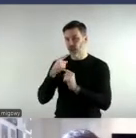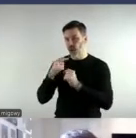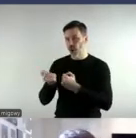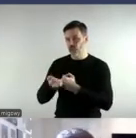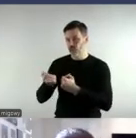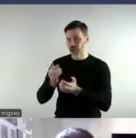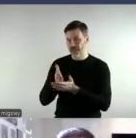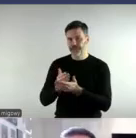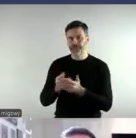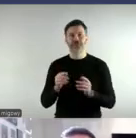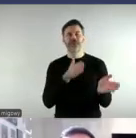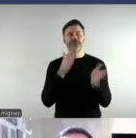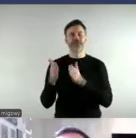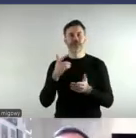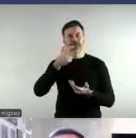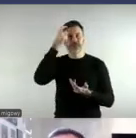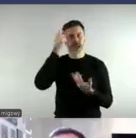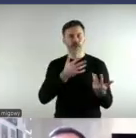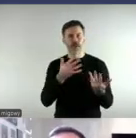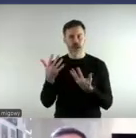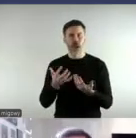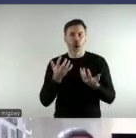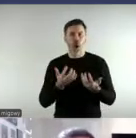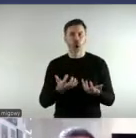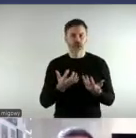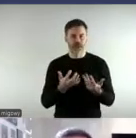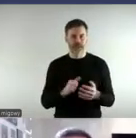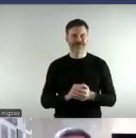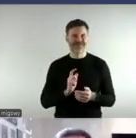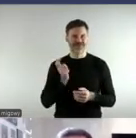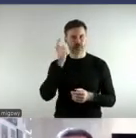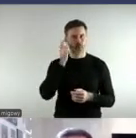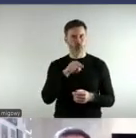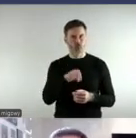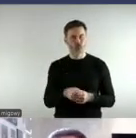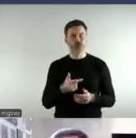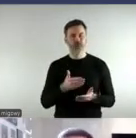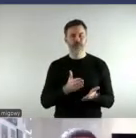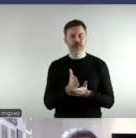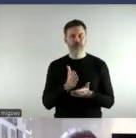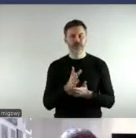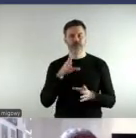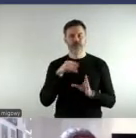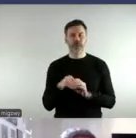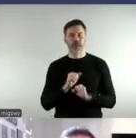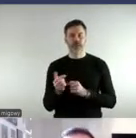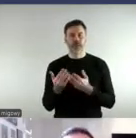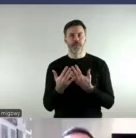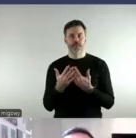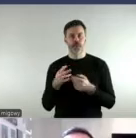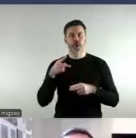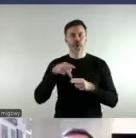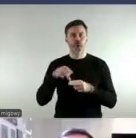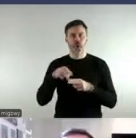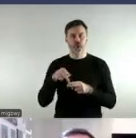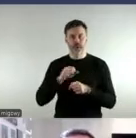it. Volunteer fire department, everybody knows this is the best and